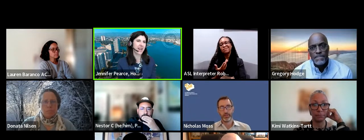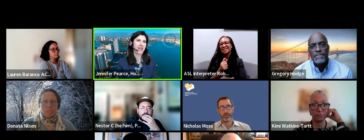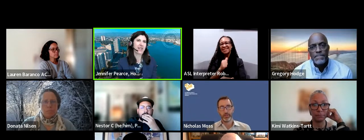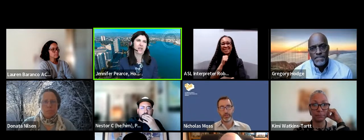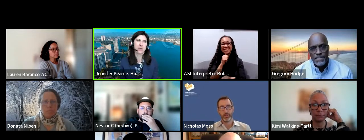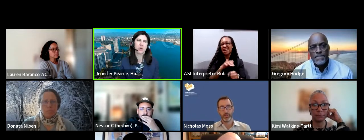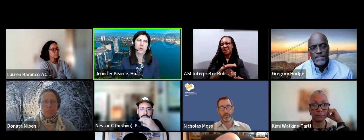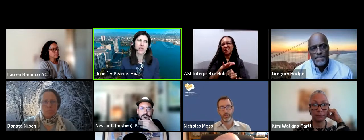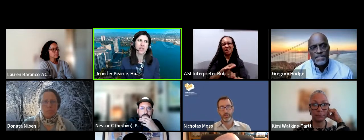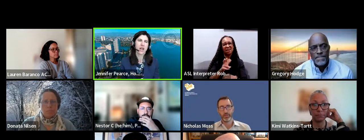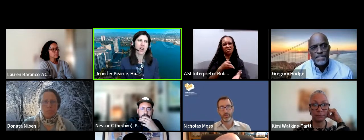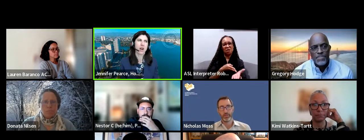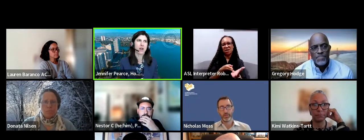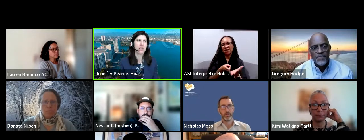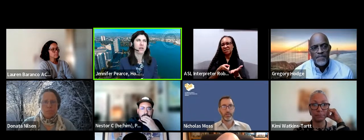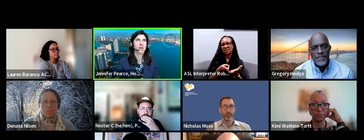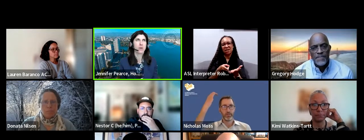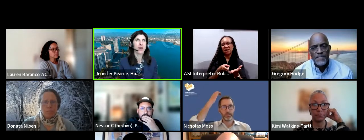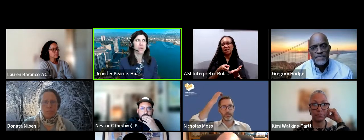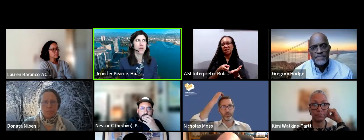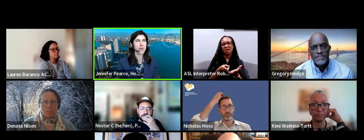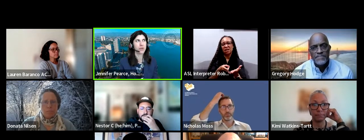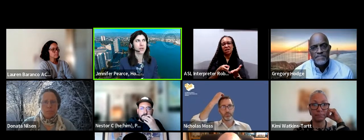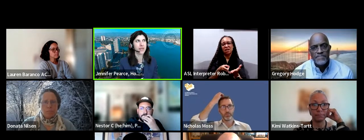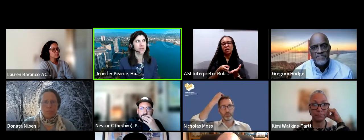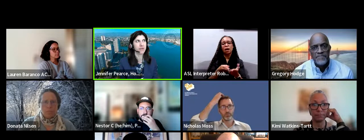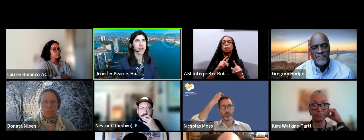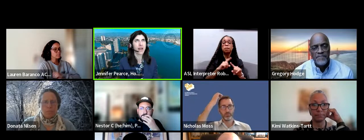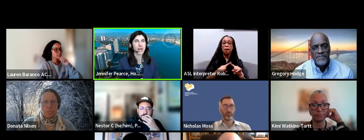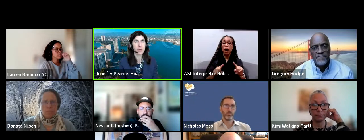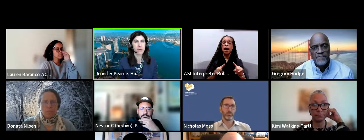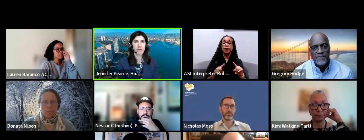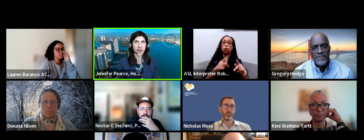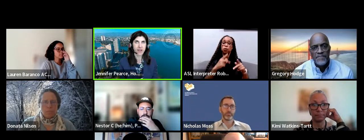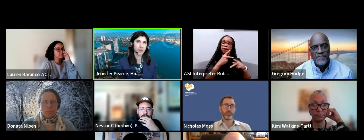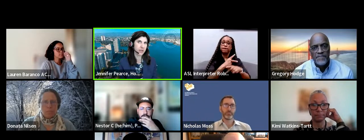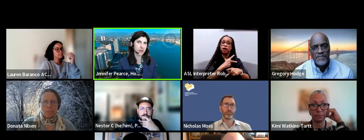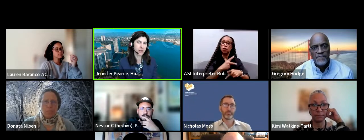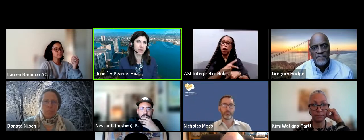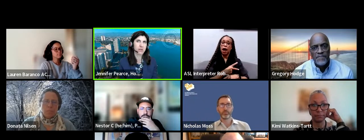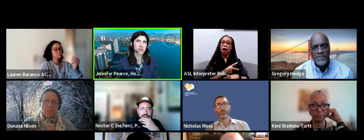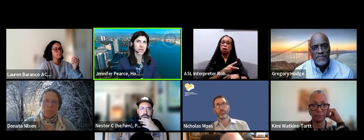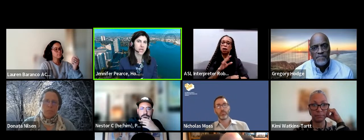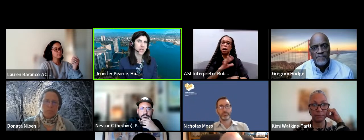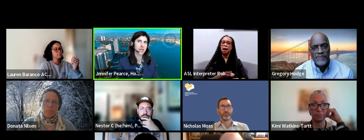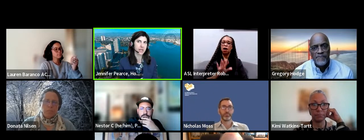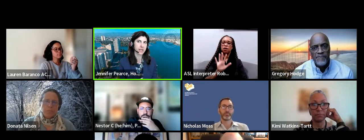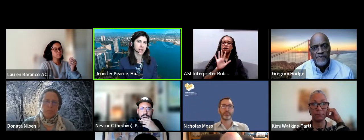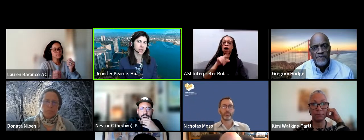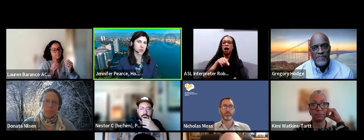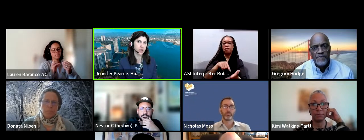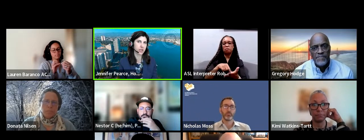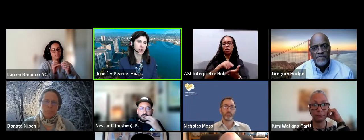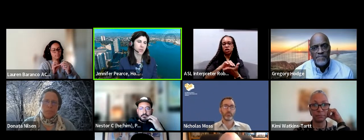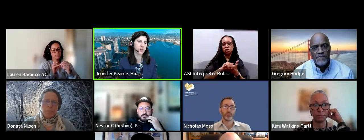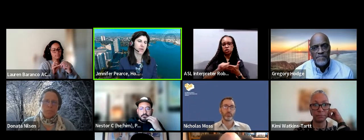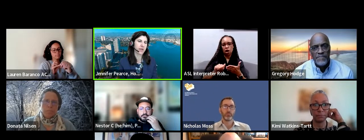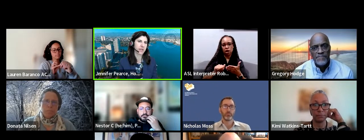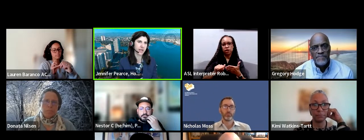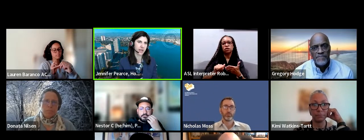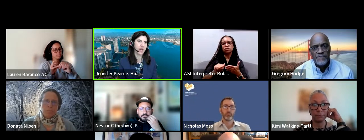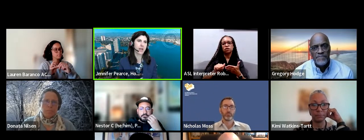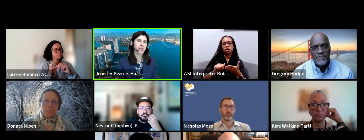enough. We have been able to identify about $5 million in second tranche